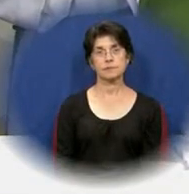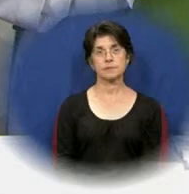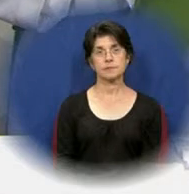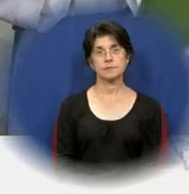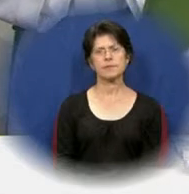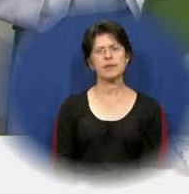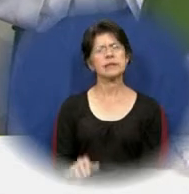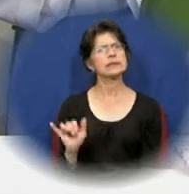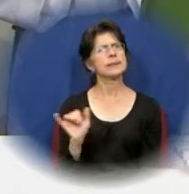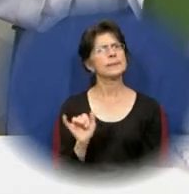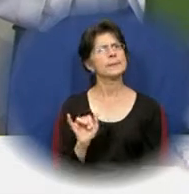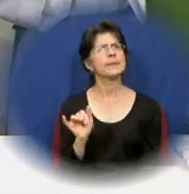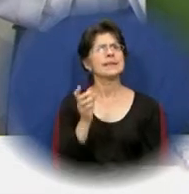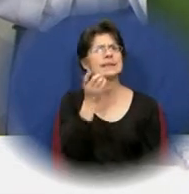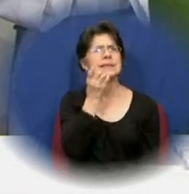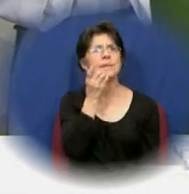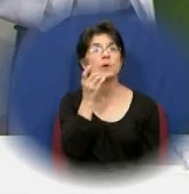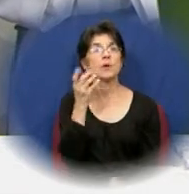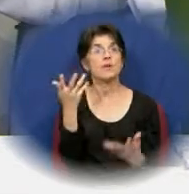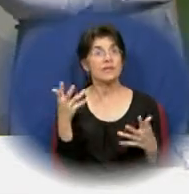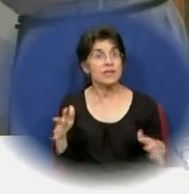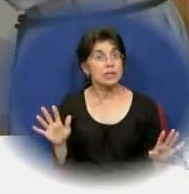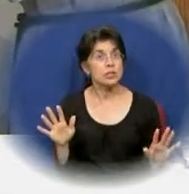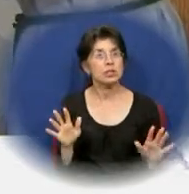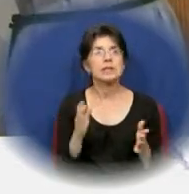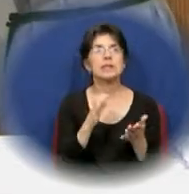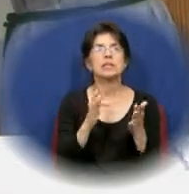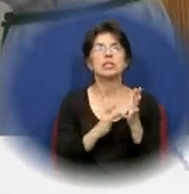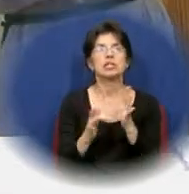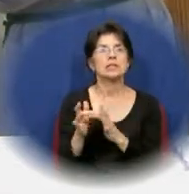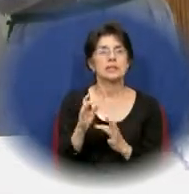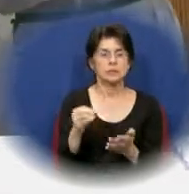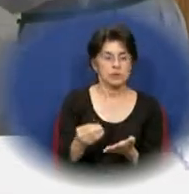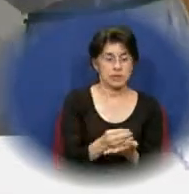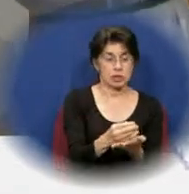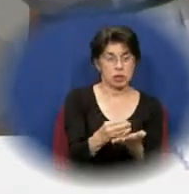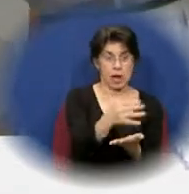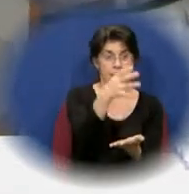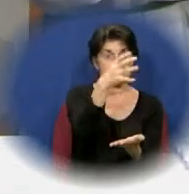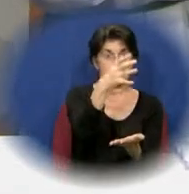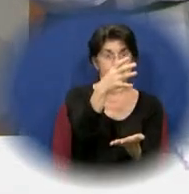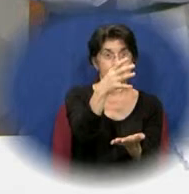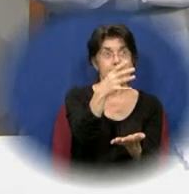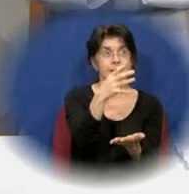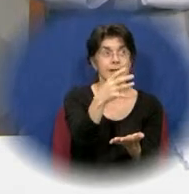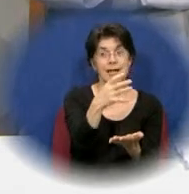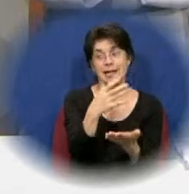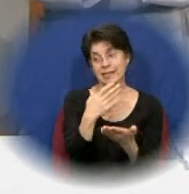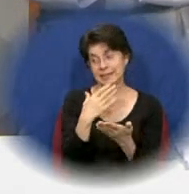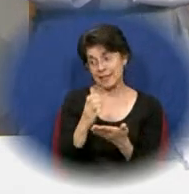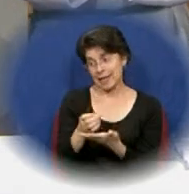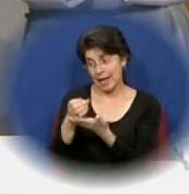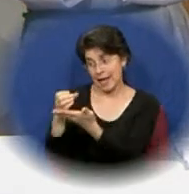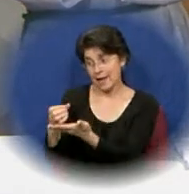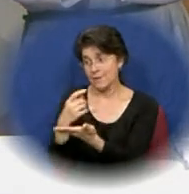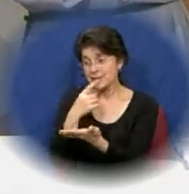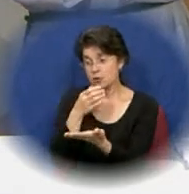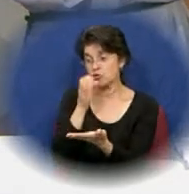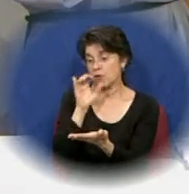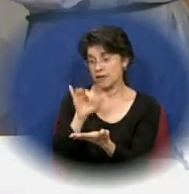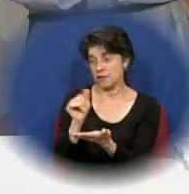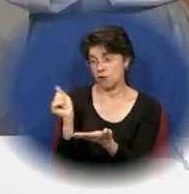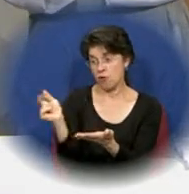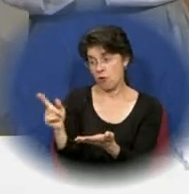In a similar way, when supper was ended, he took the chalice, and once more giving thanks, he gave it to his disciples, saying, "Take this, all of you, and drink from